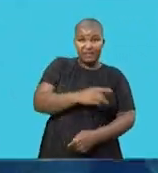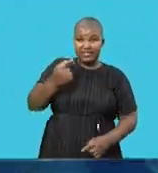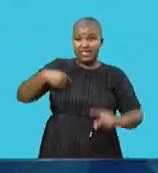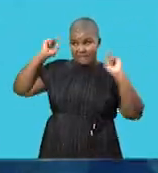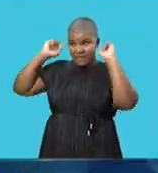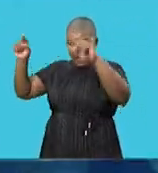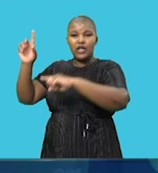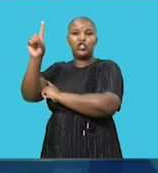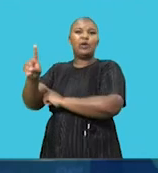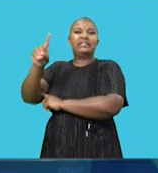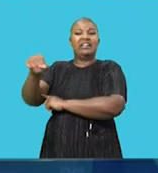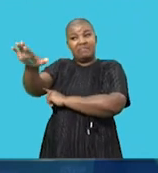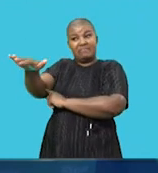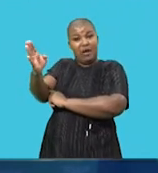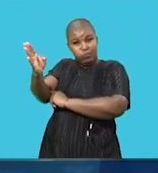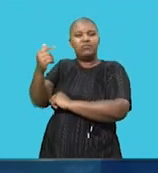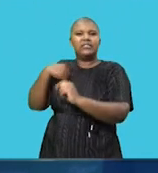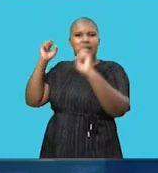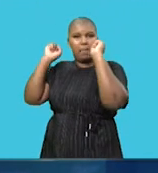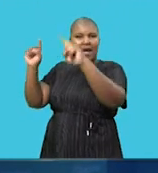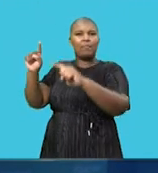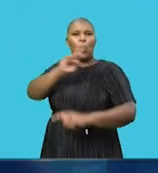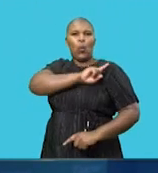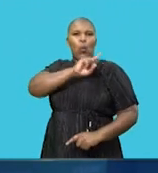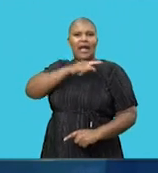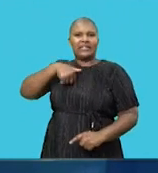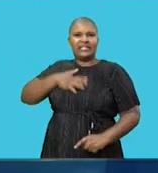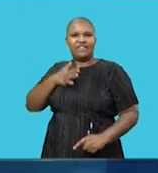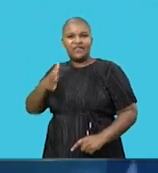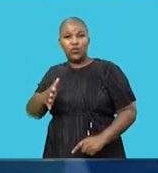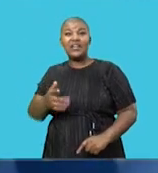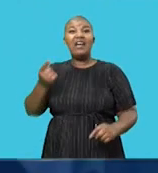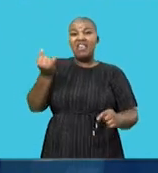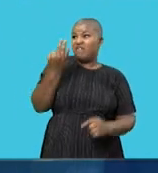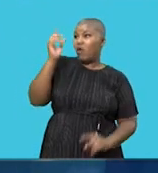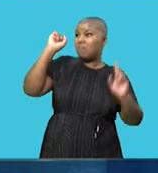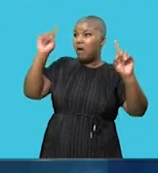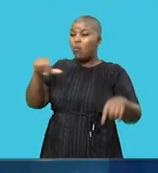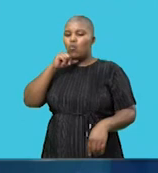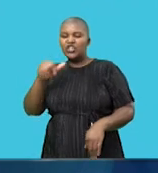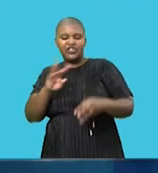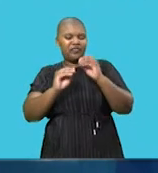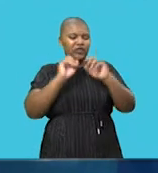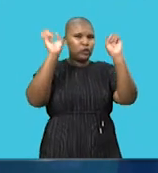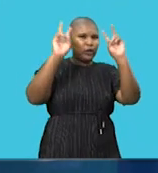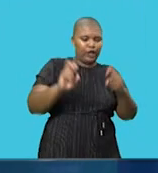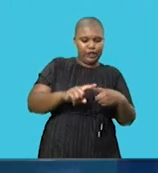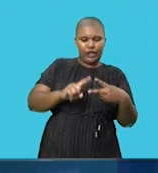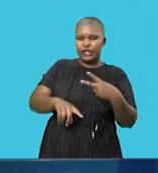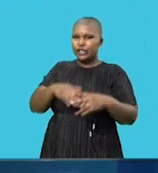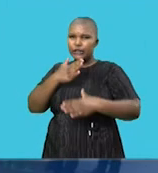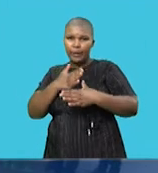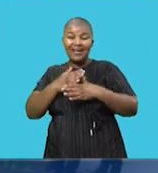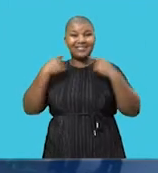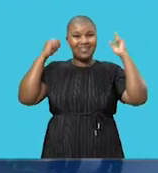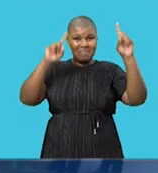demand those answers. We've been patient long enough. La azabakhona nokathi spani ama-transformer sizamlanda ngendaba yama-EPWP